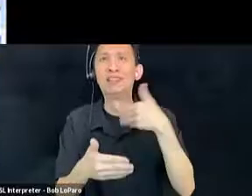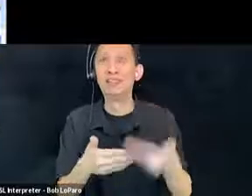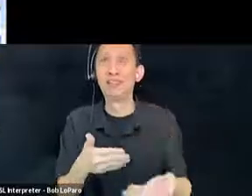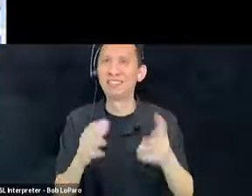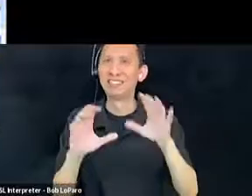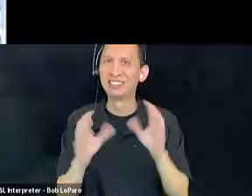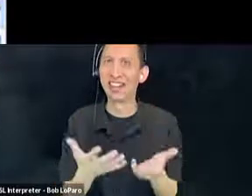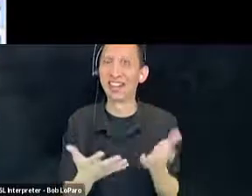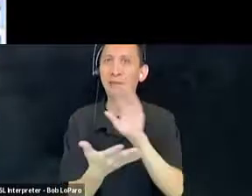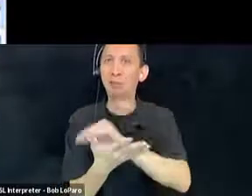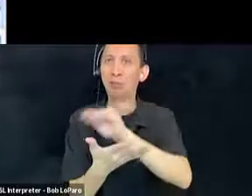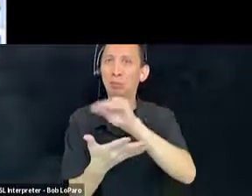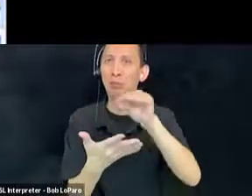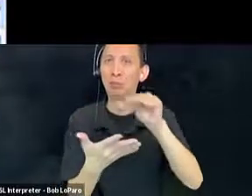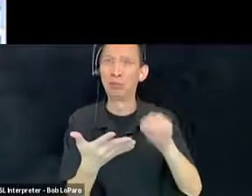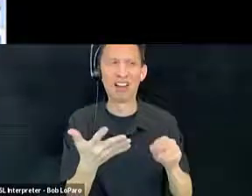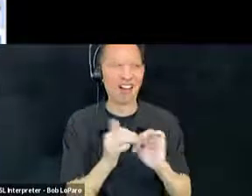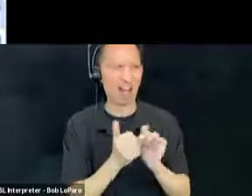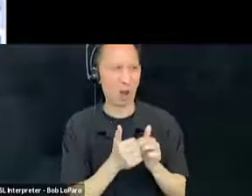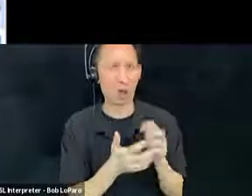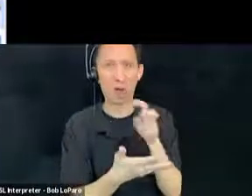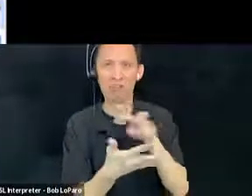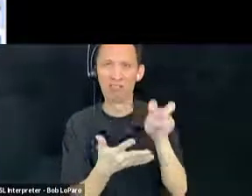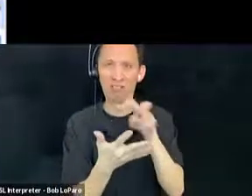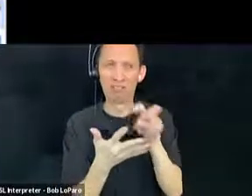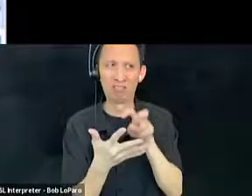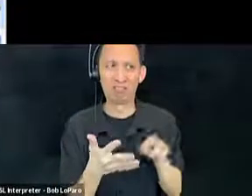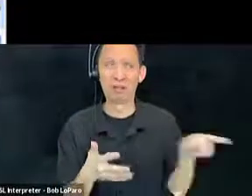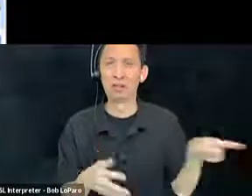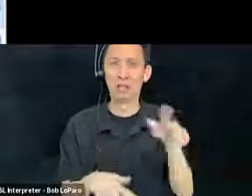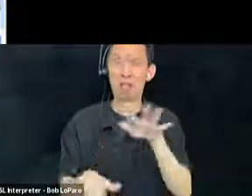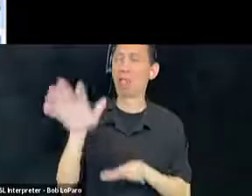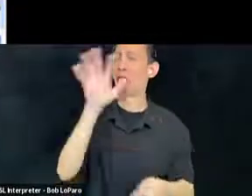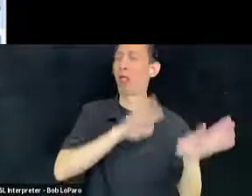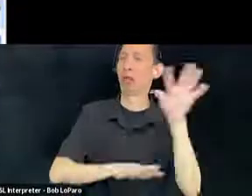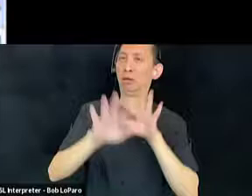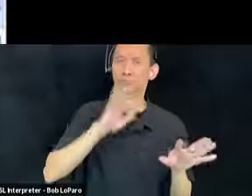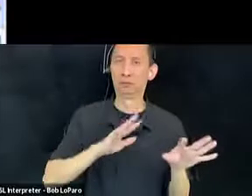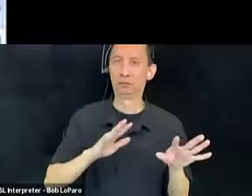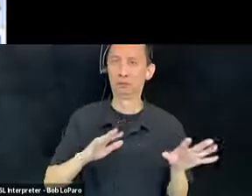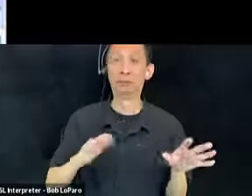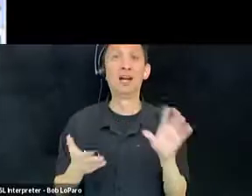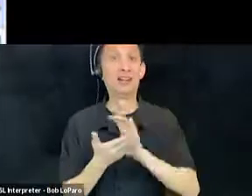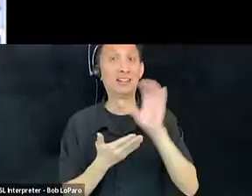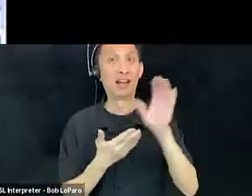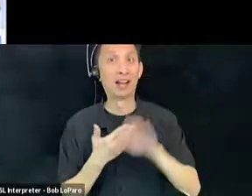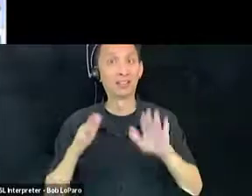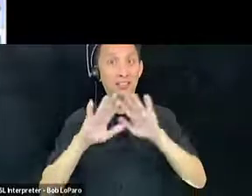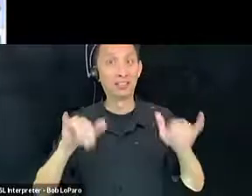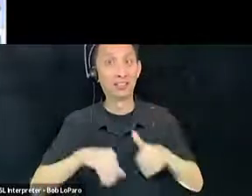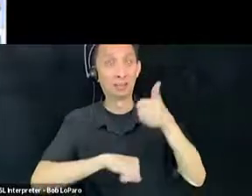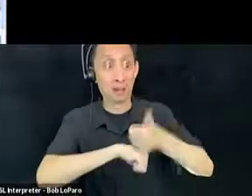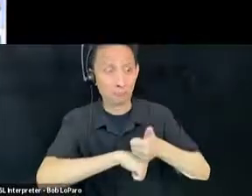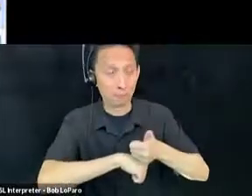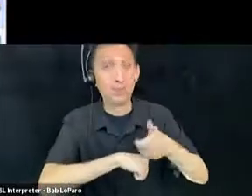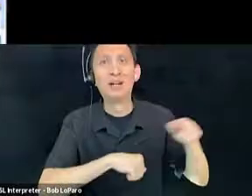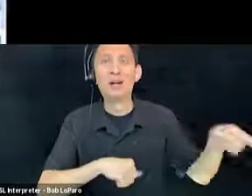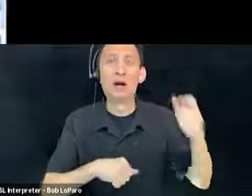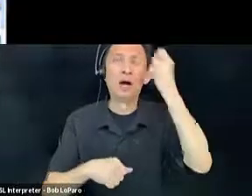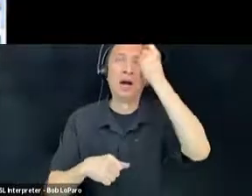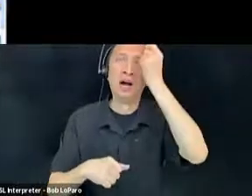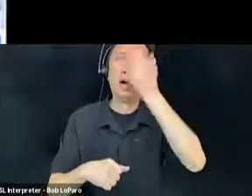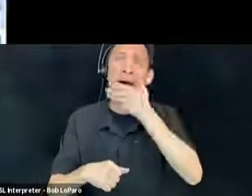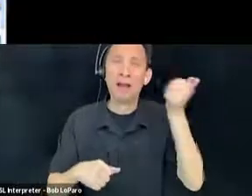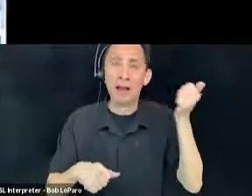So this kind of helped provide a concrete way for them to understand what's happening throughout their day.